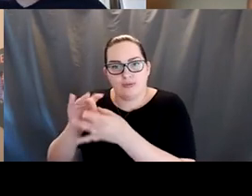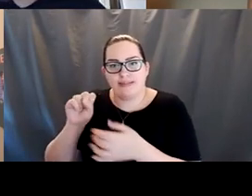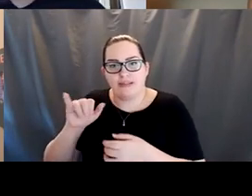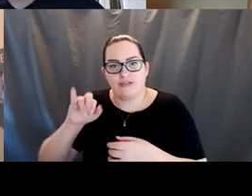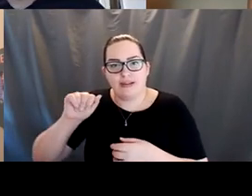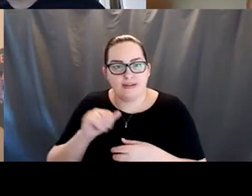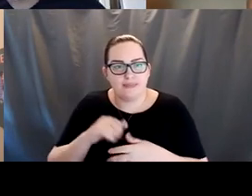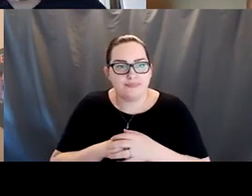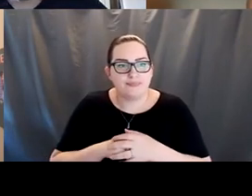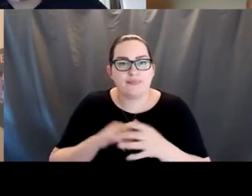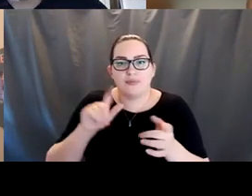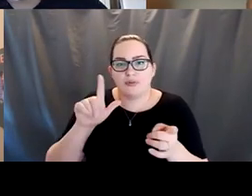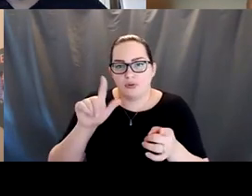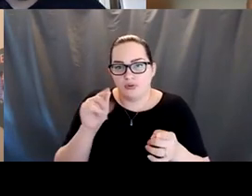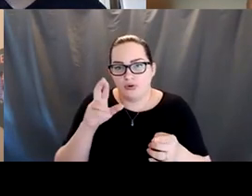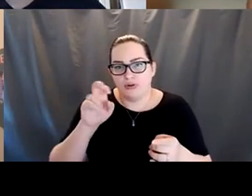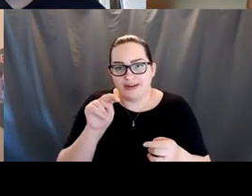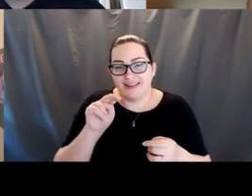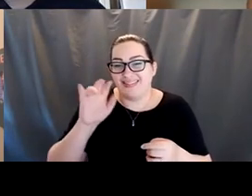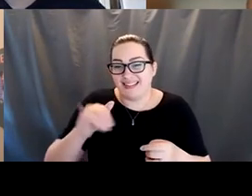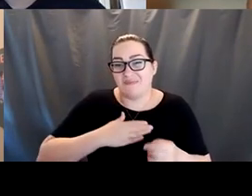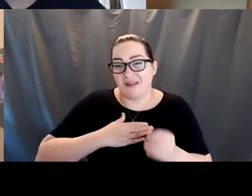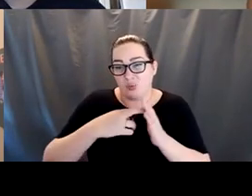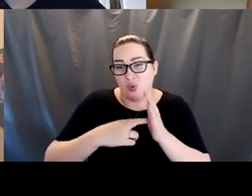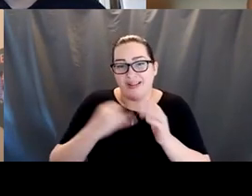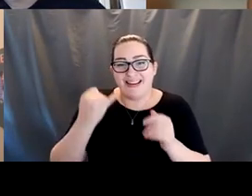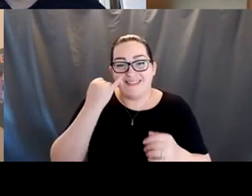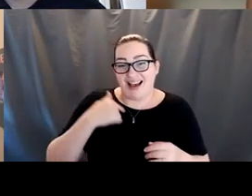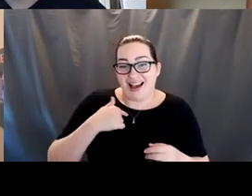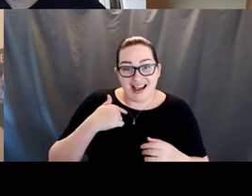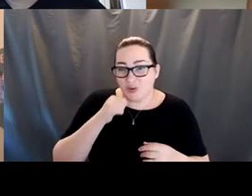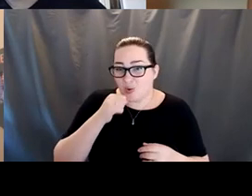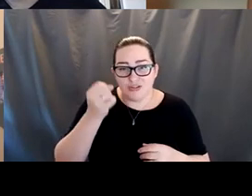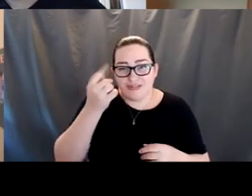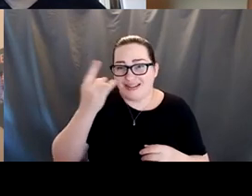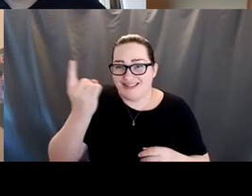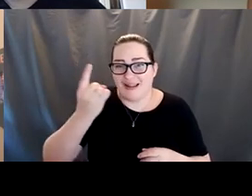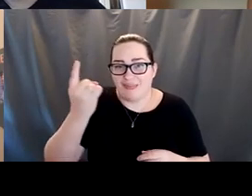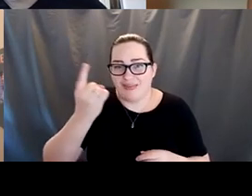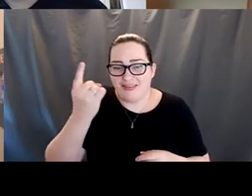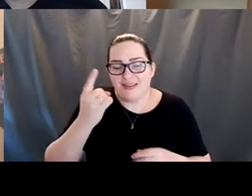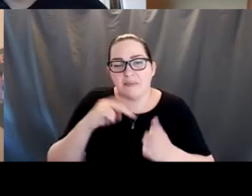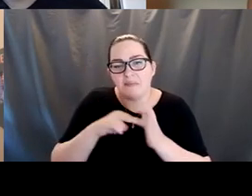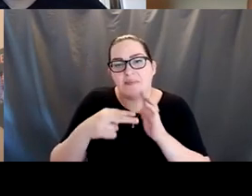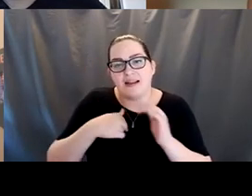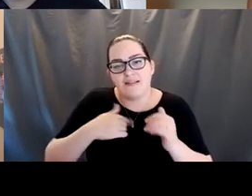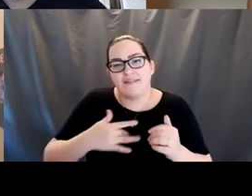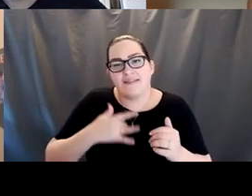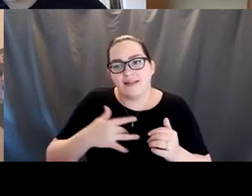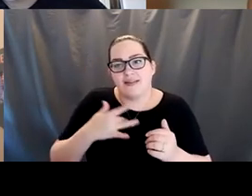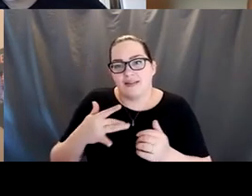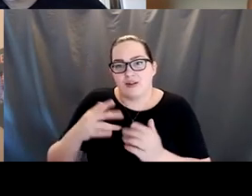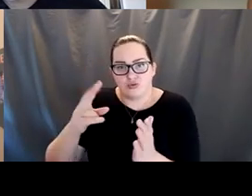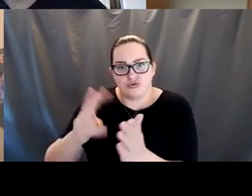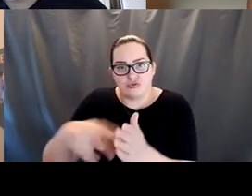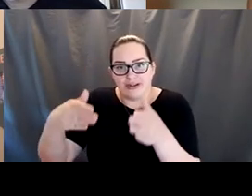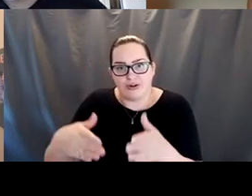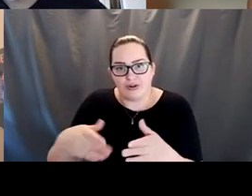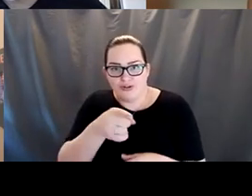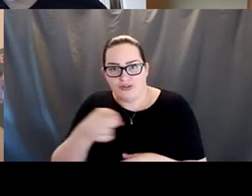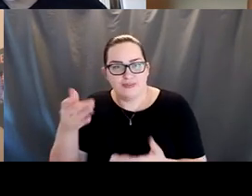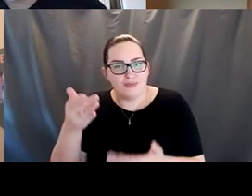to educate folks, to engage with media, to engage with all sorts of different kinds of sources and understand what they mean. And I won't speak